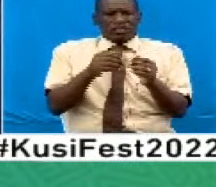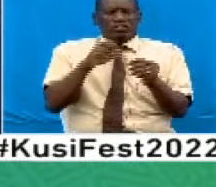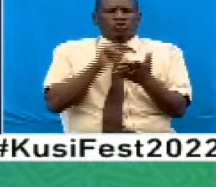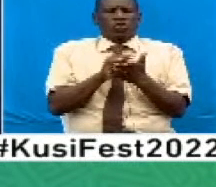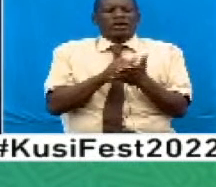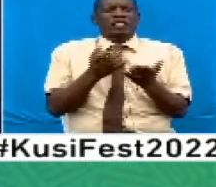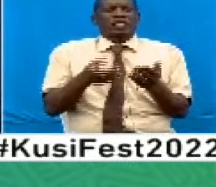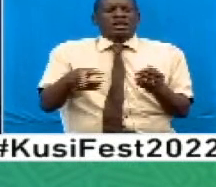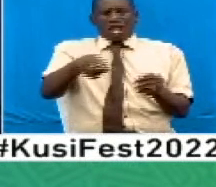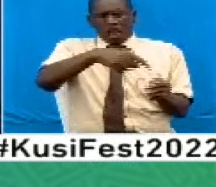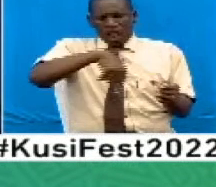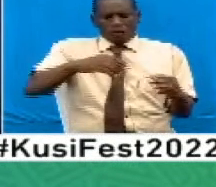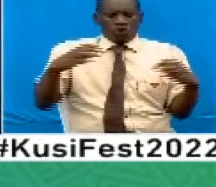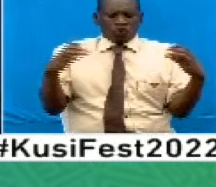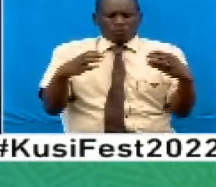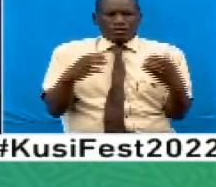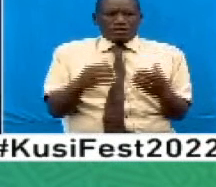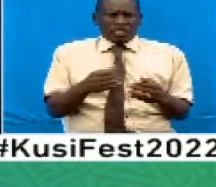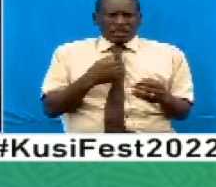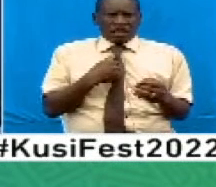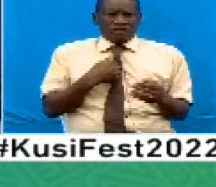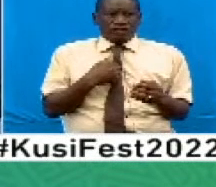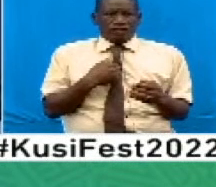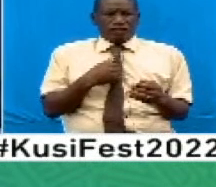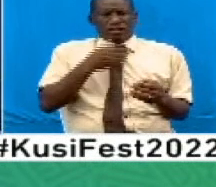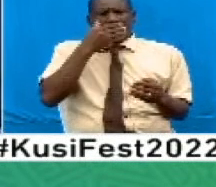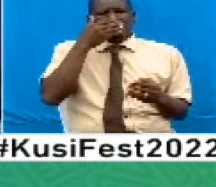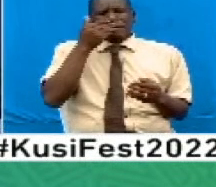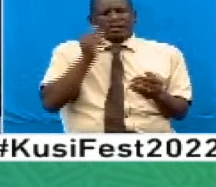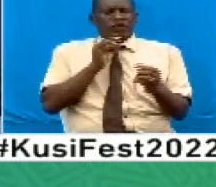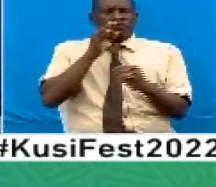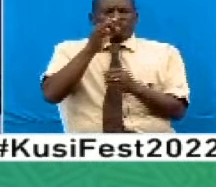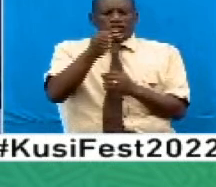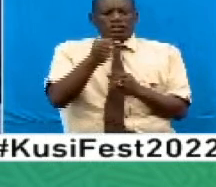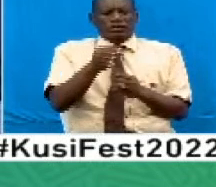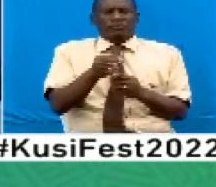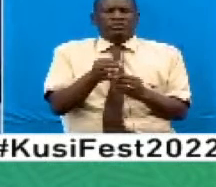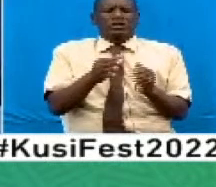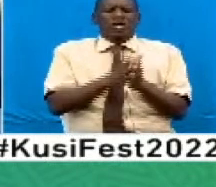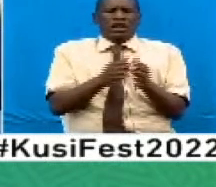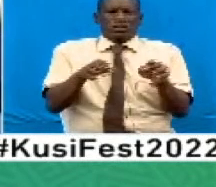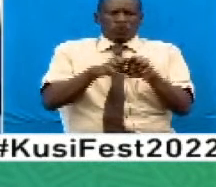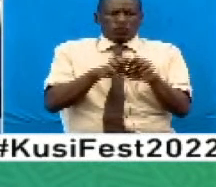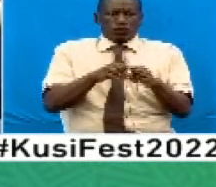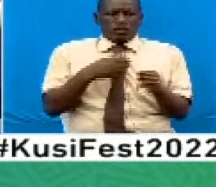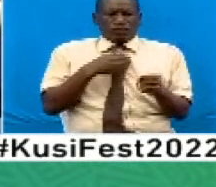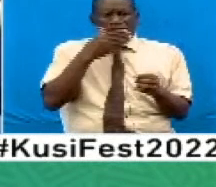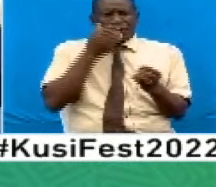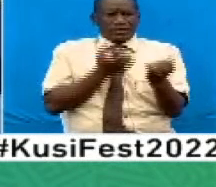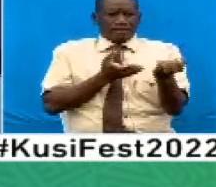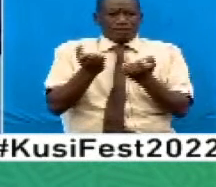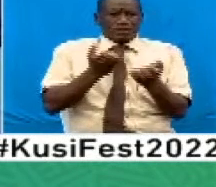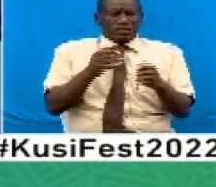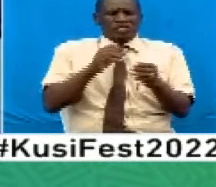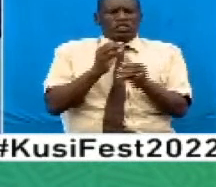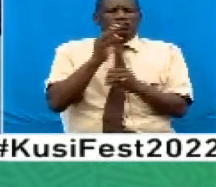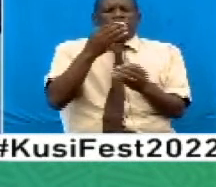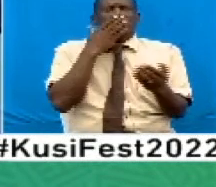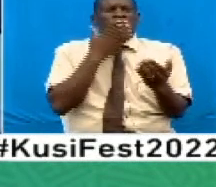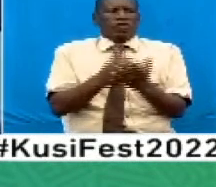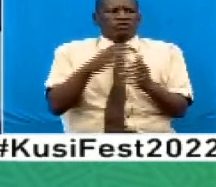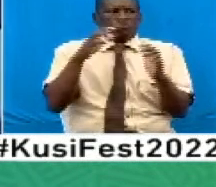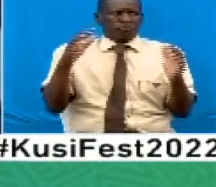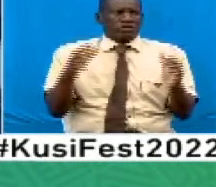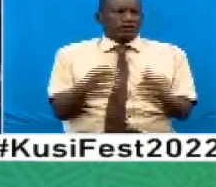our communities have a better future and we also have a better business in the future. Thank you very